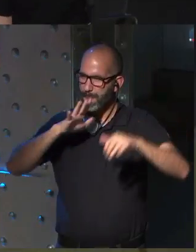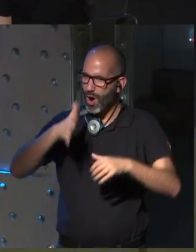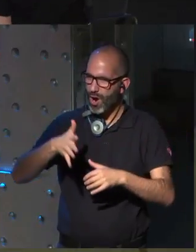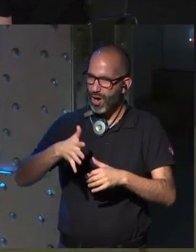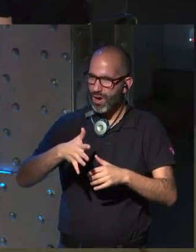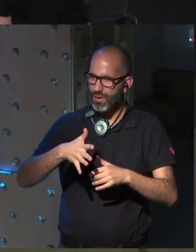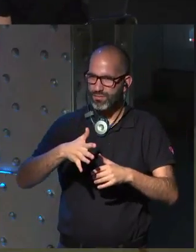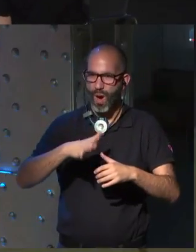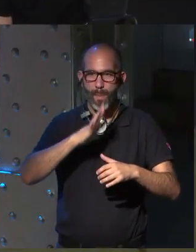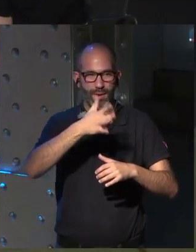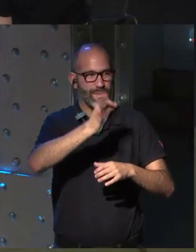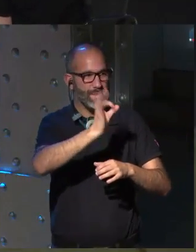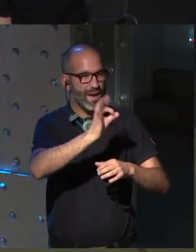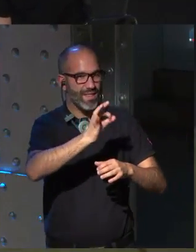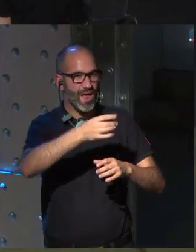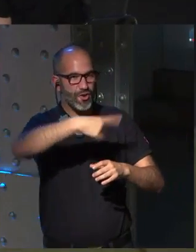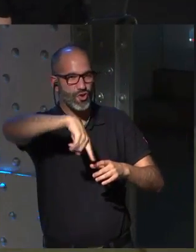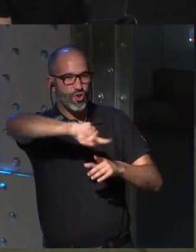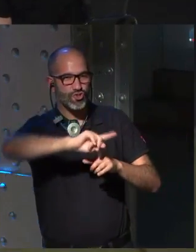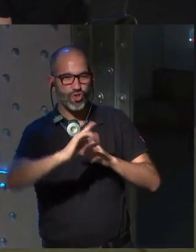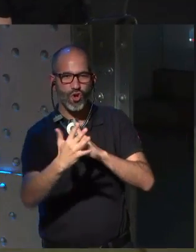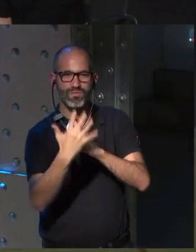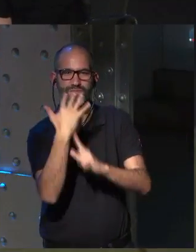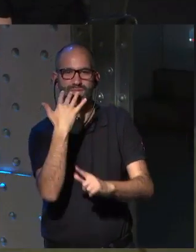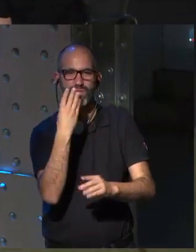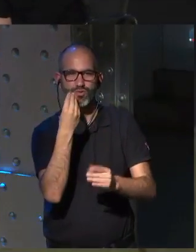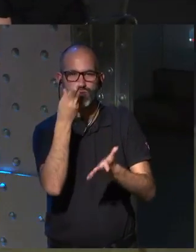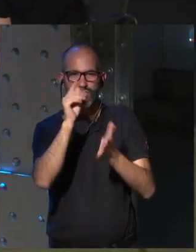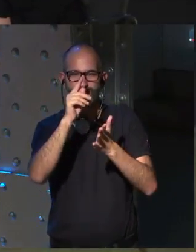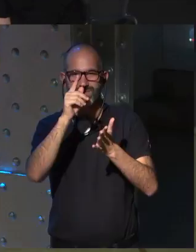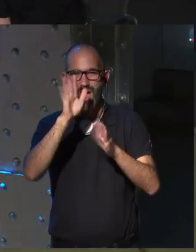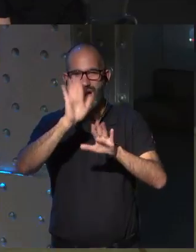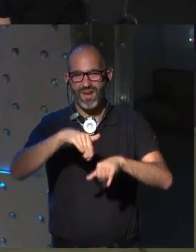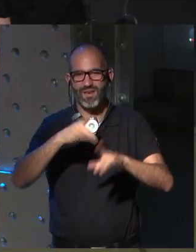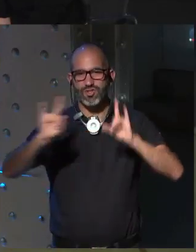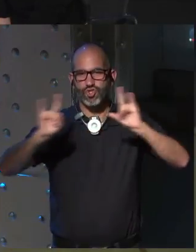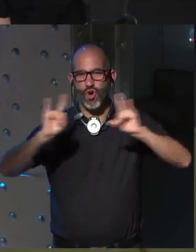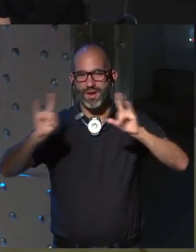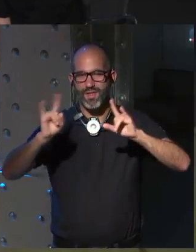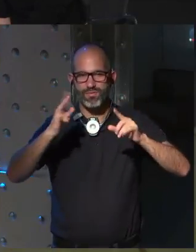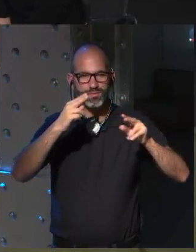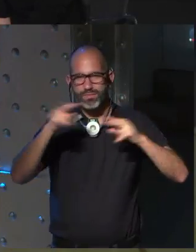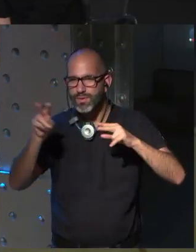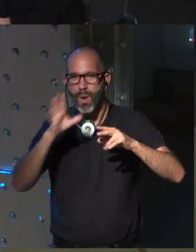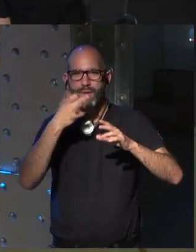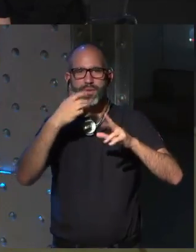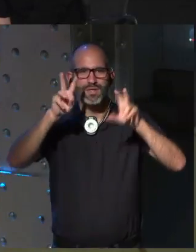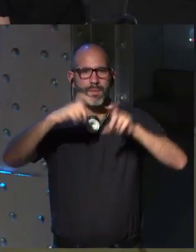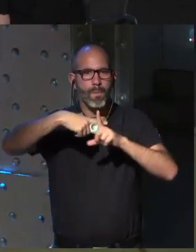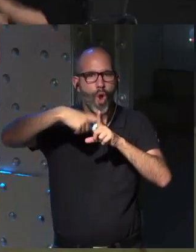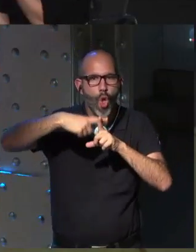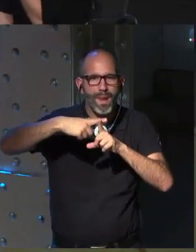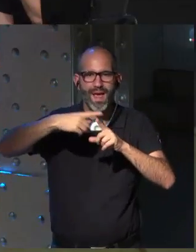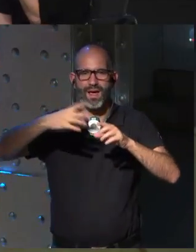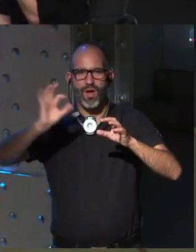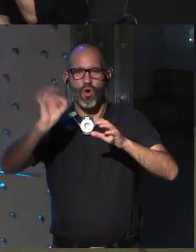manipulate? Well, because really we are so conditioned, and we accept those conditions.